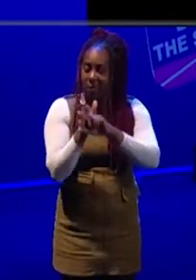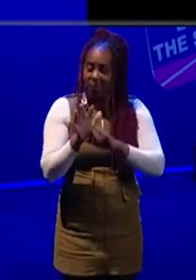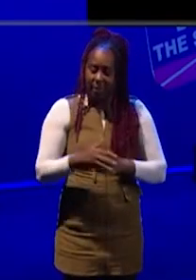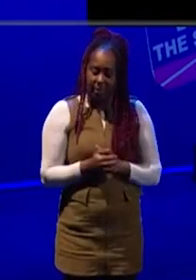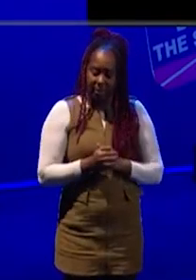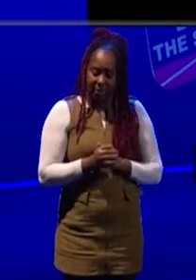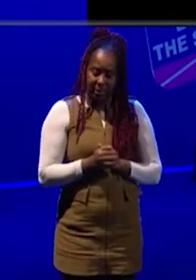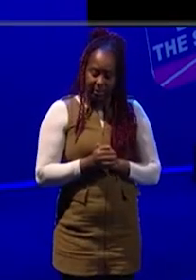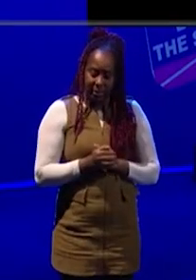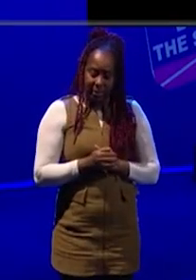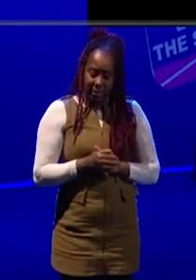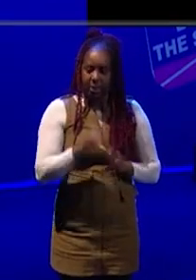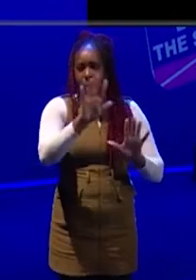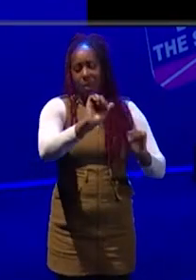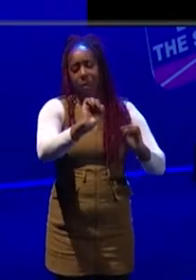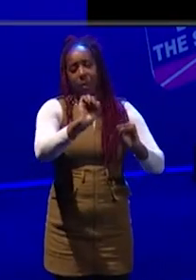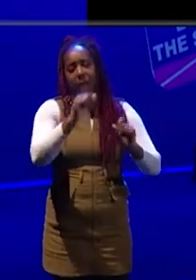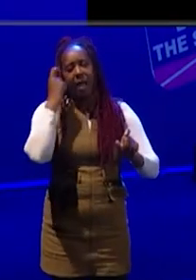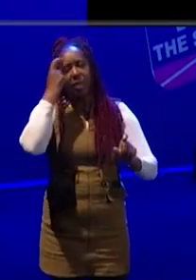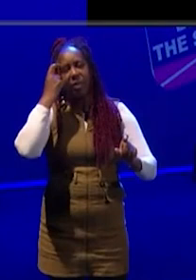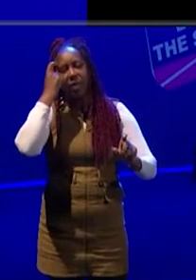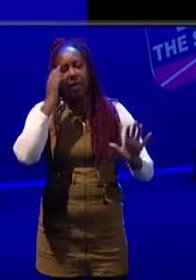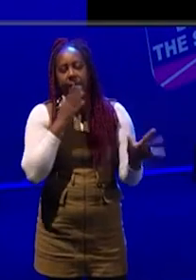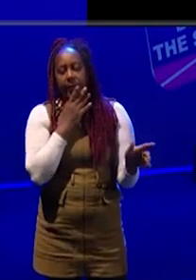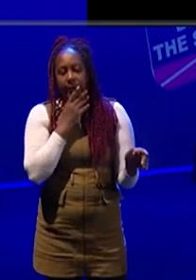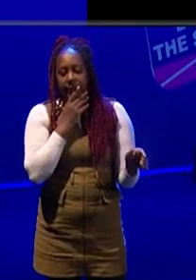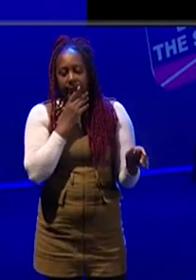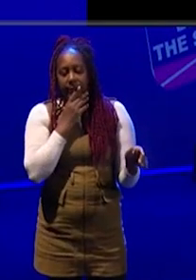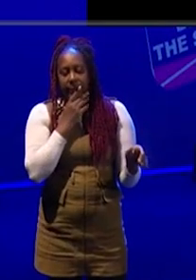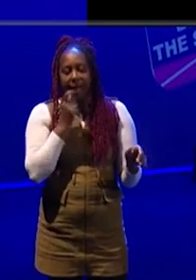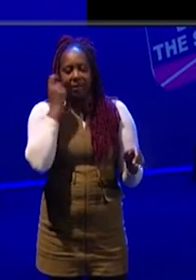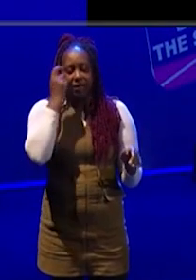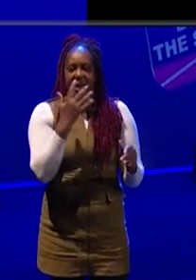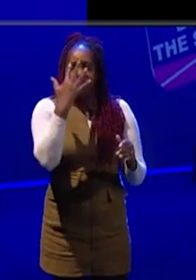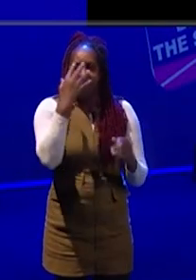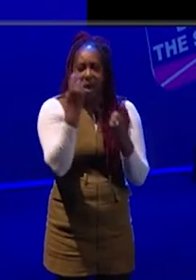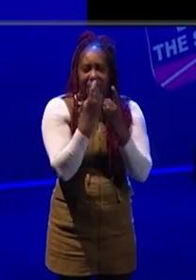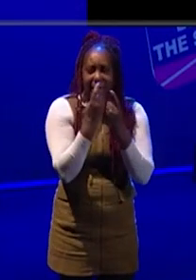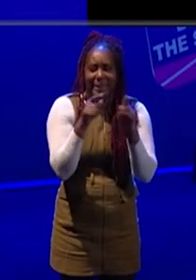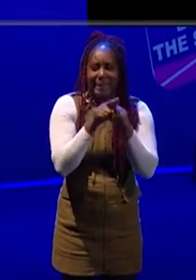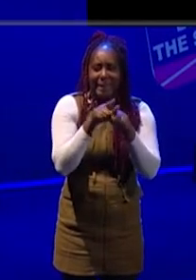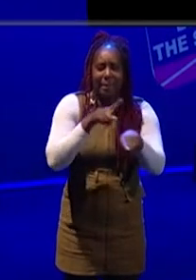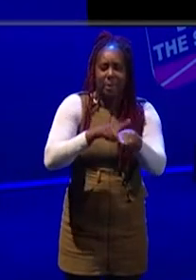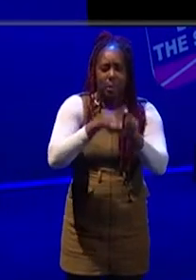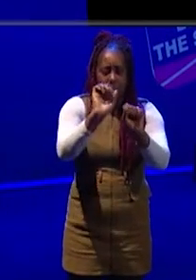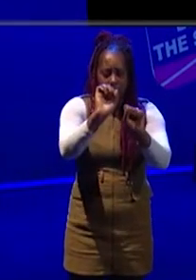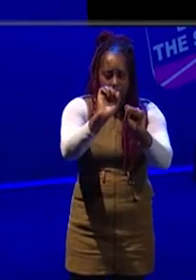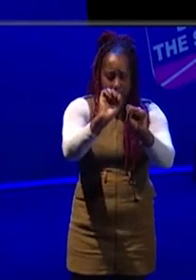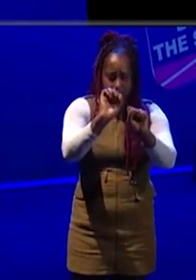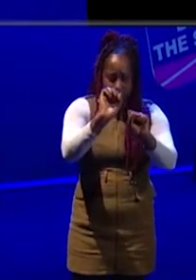Let me just organize my thoughts, because I have a tendency to try and like think five things at the same time.